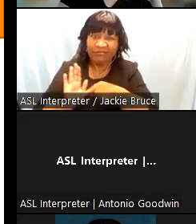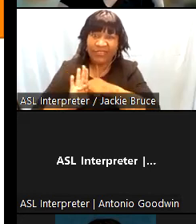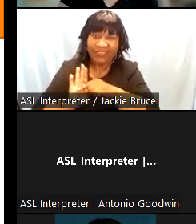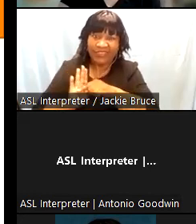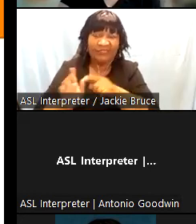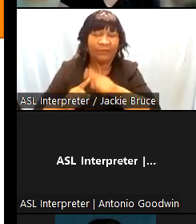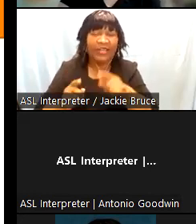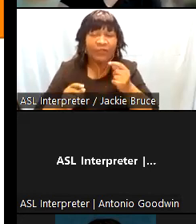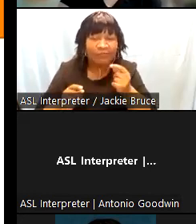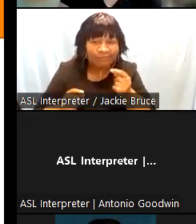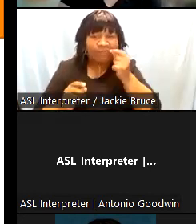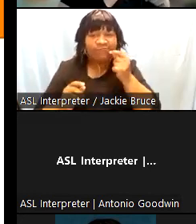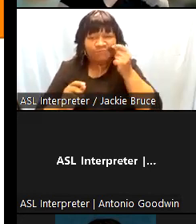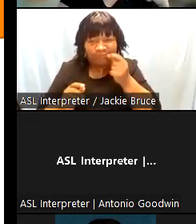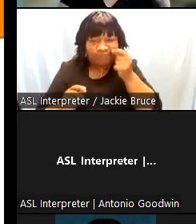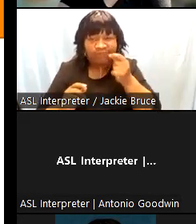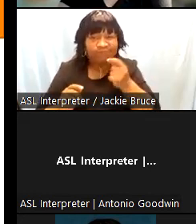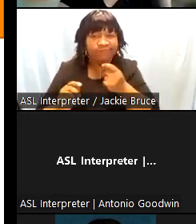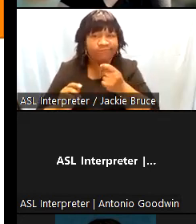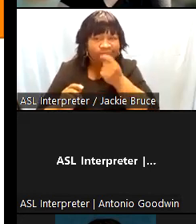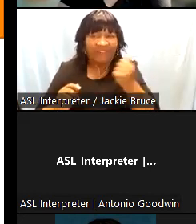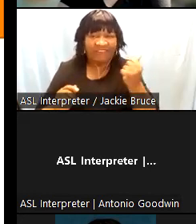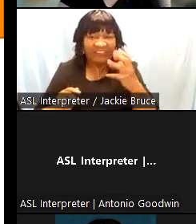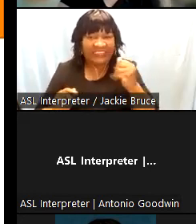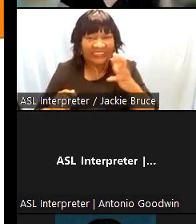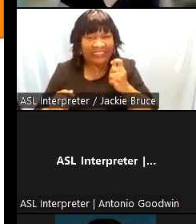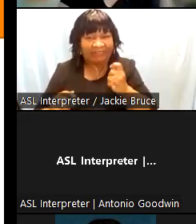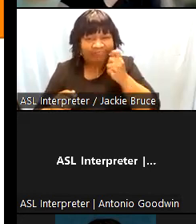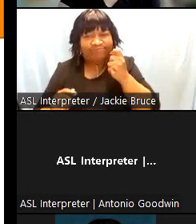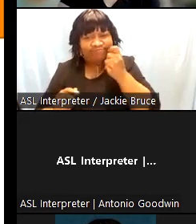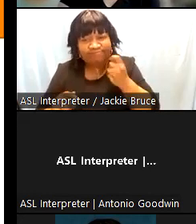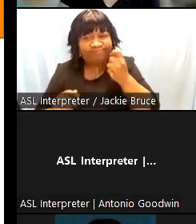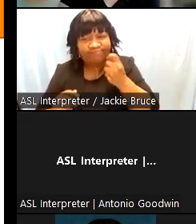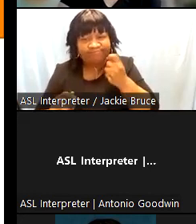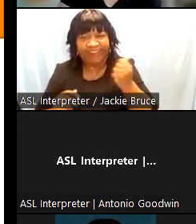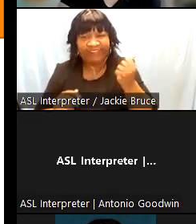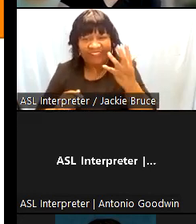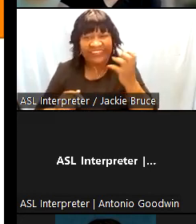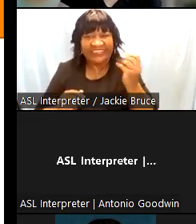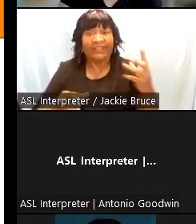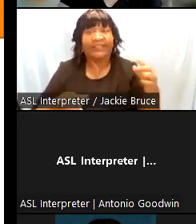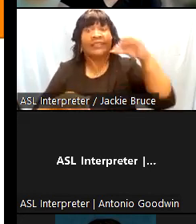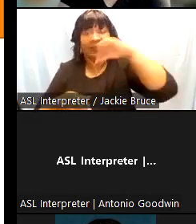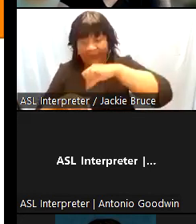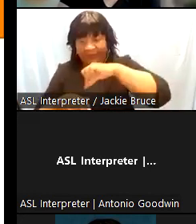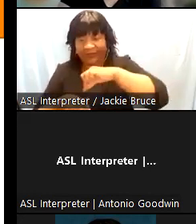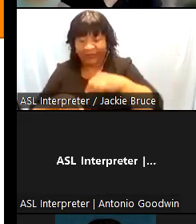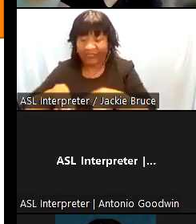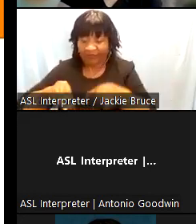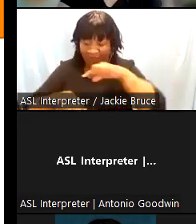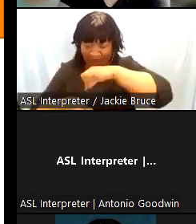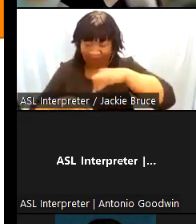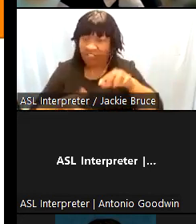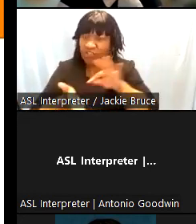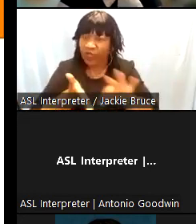5 big circles, but it should be at least 15 seconds. And I'm like, it doesn't take me 15 seconds to do 5 big circles. So I just count to